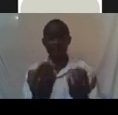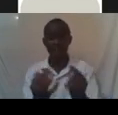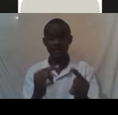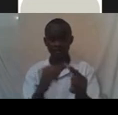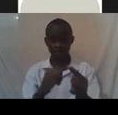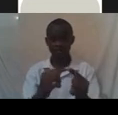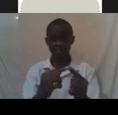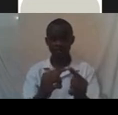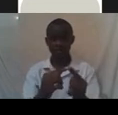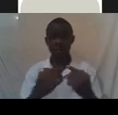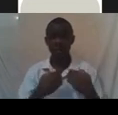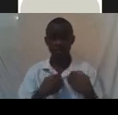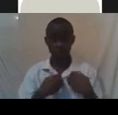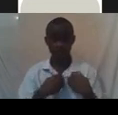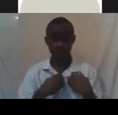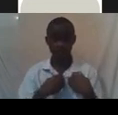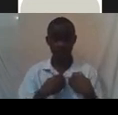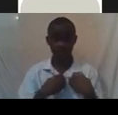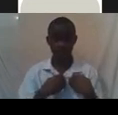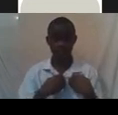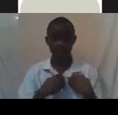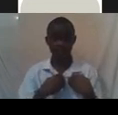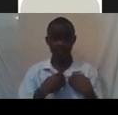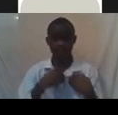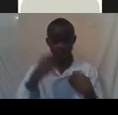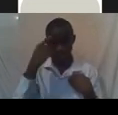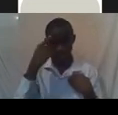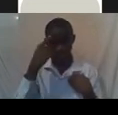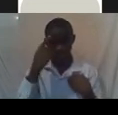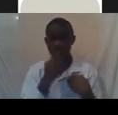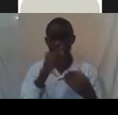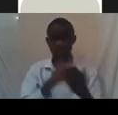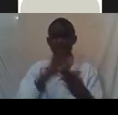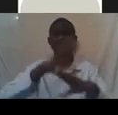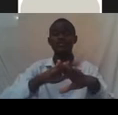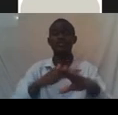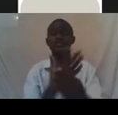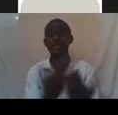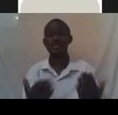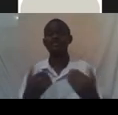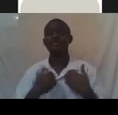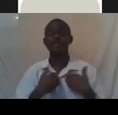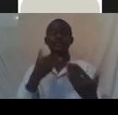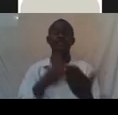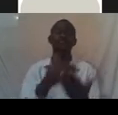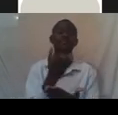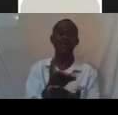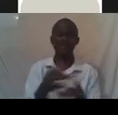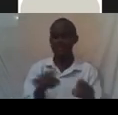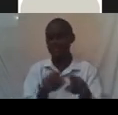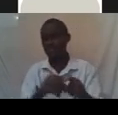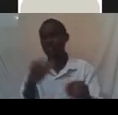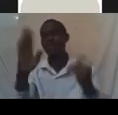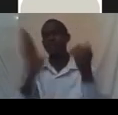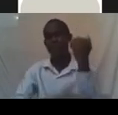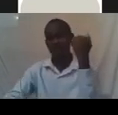objective position and say, look, there are good things in these proposals, but there are also bad ones,